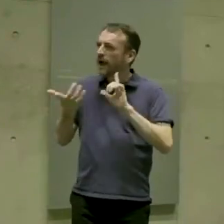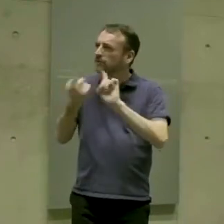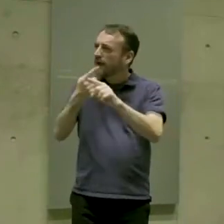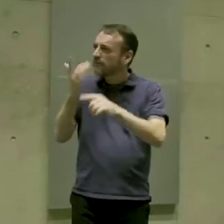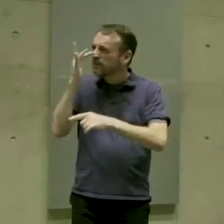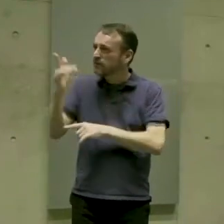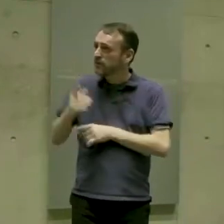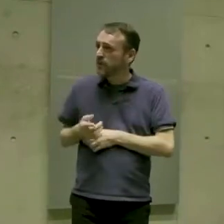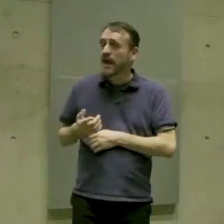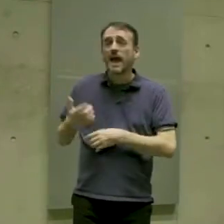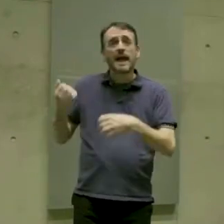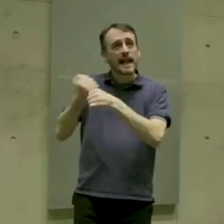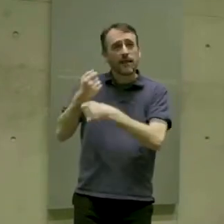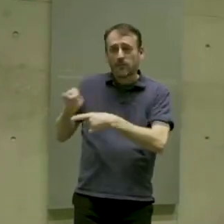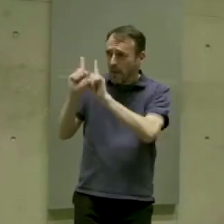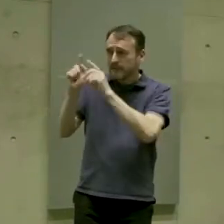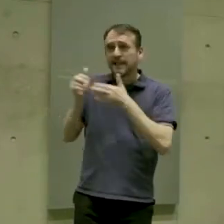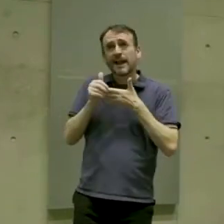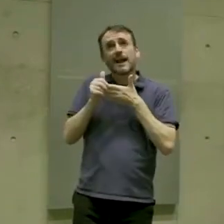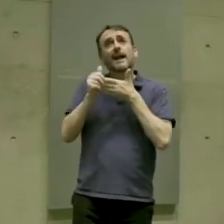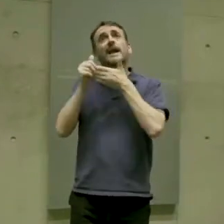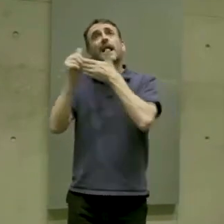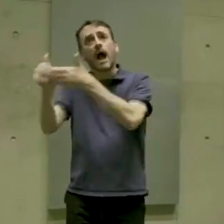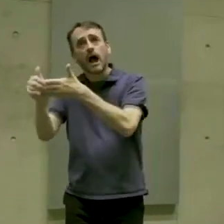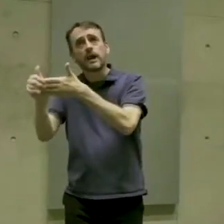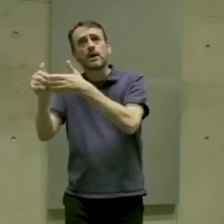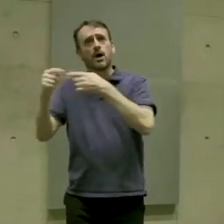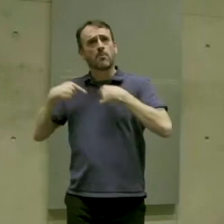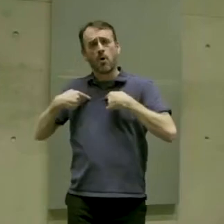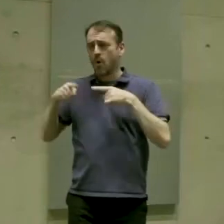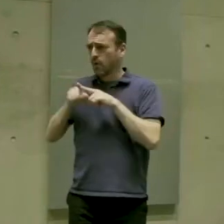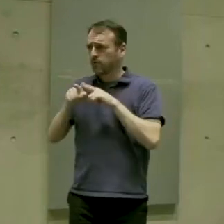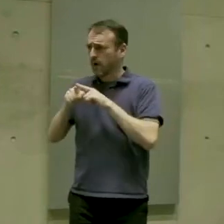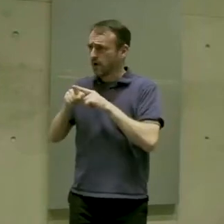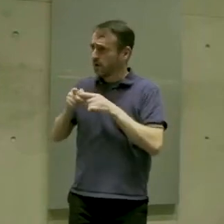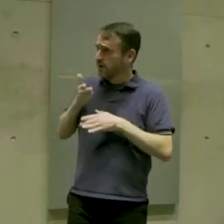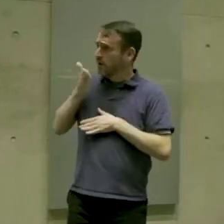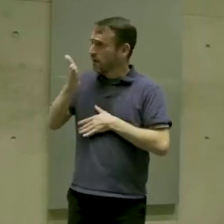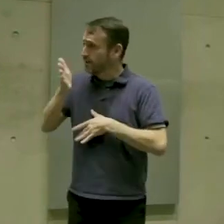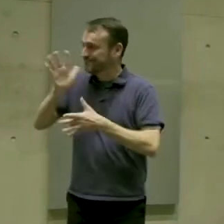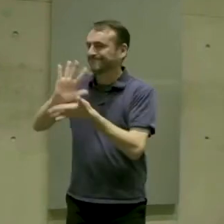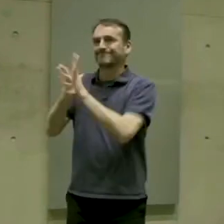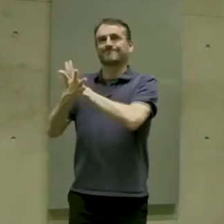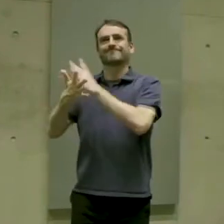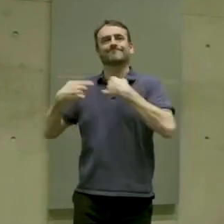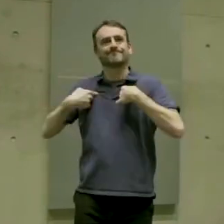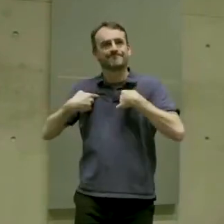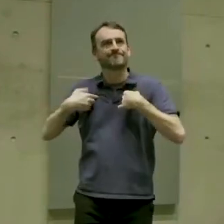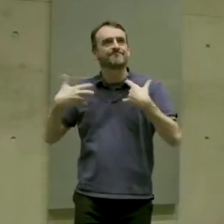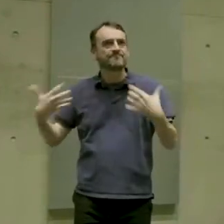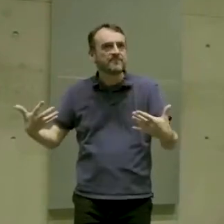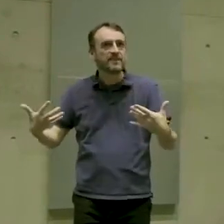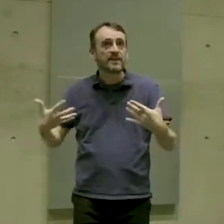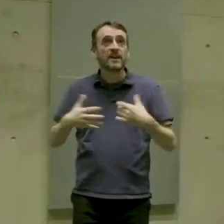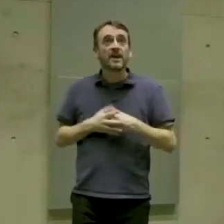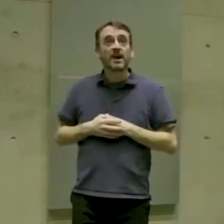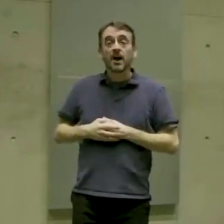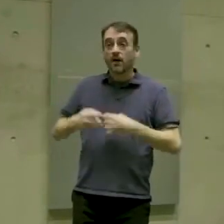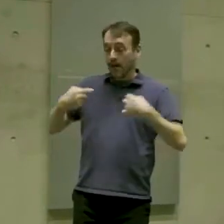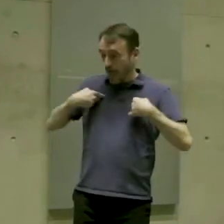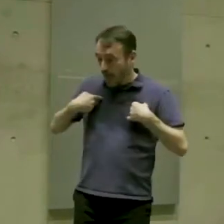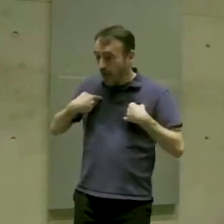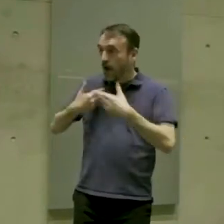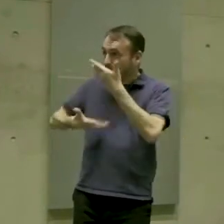us, but it also confounds us. It congratulates us on our successes, but in the end, it's the one that drops the rocks on our